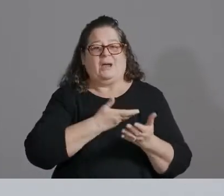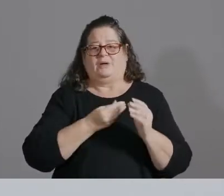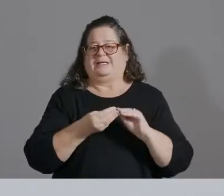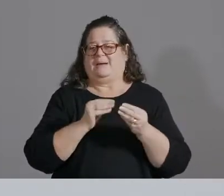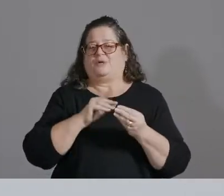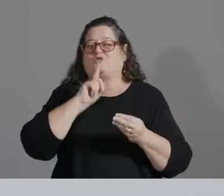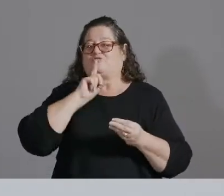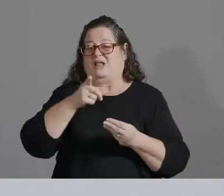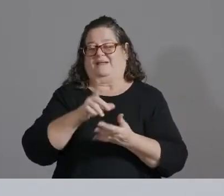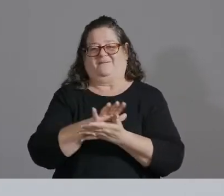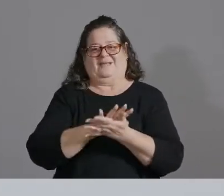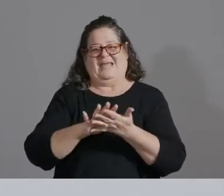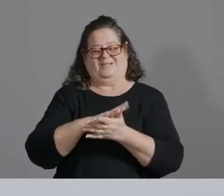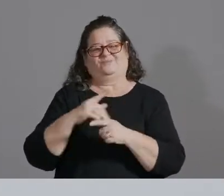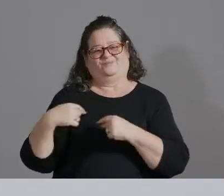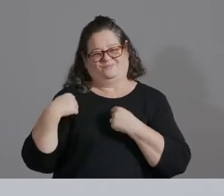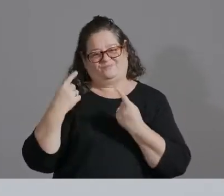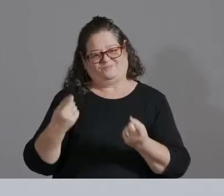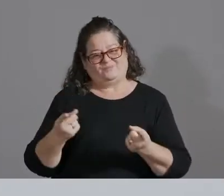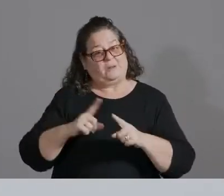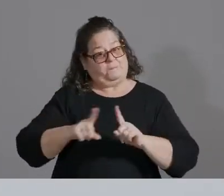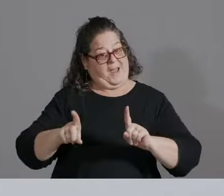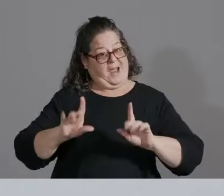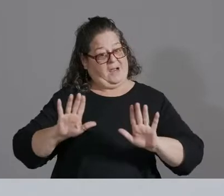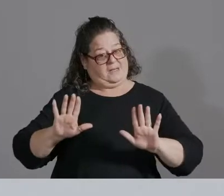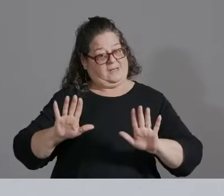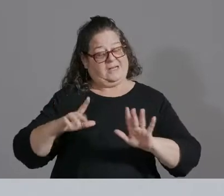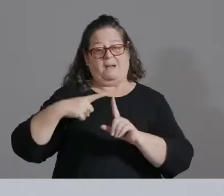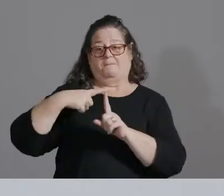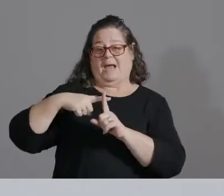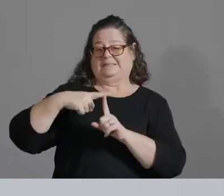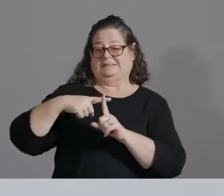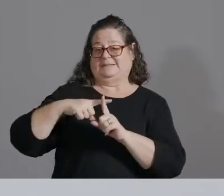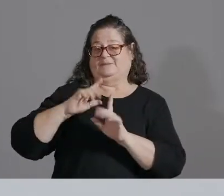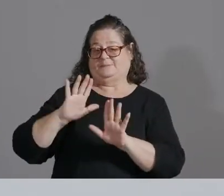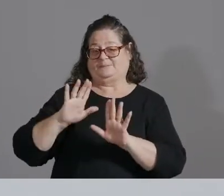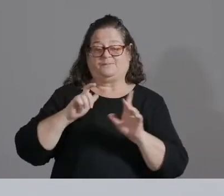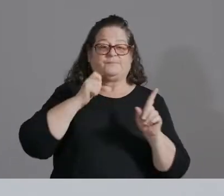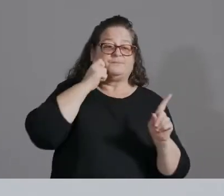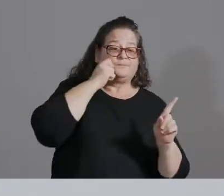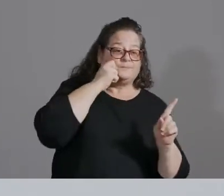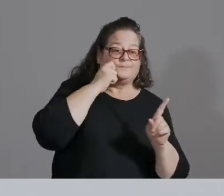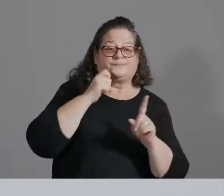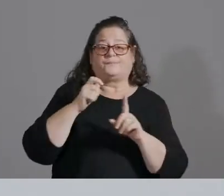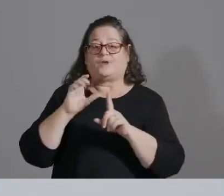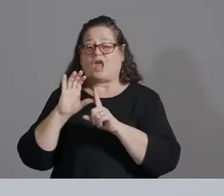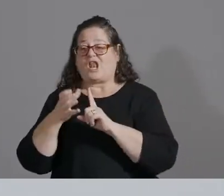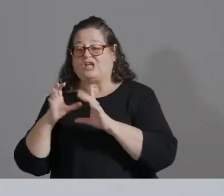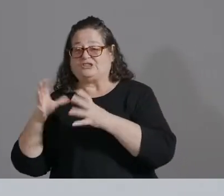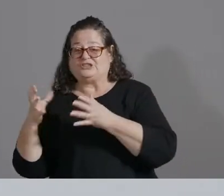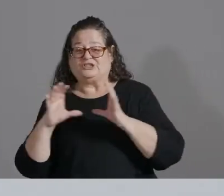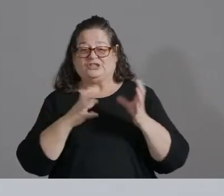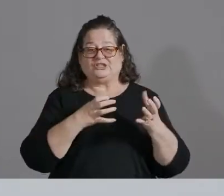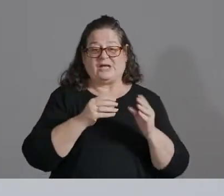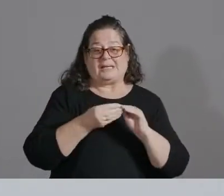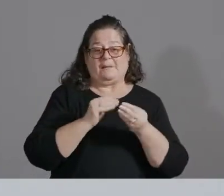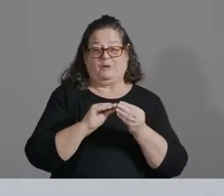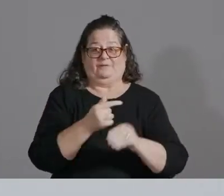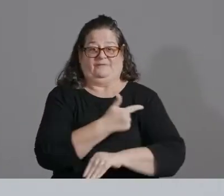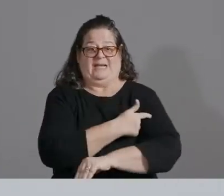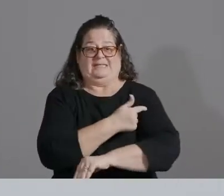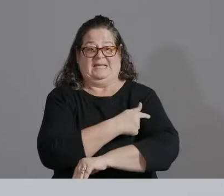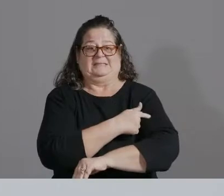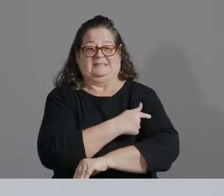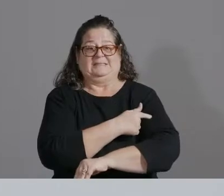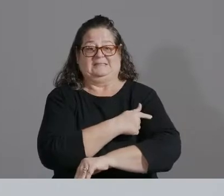it shows promise, because our race and ethnicity data for our vaccination is actually much